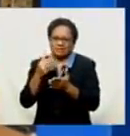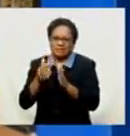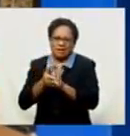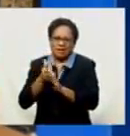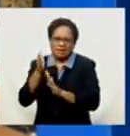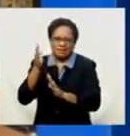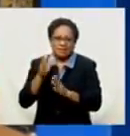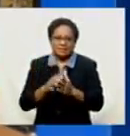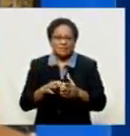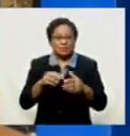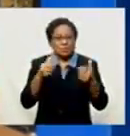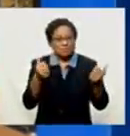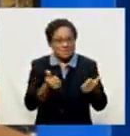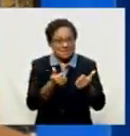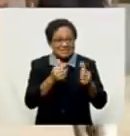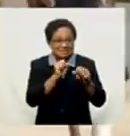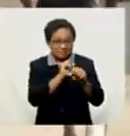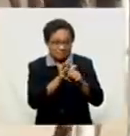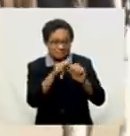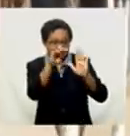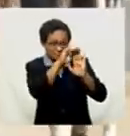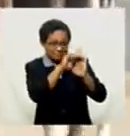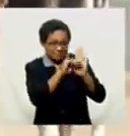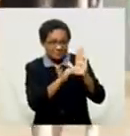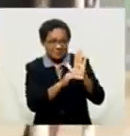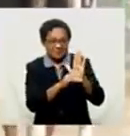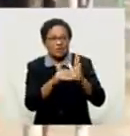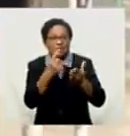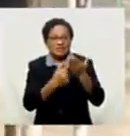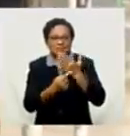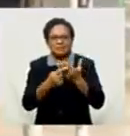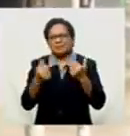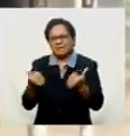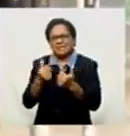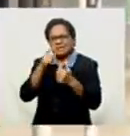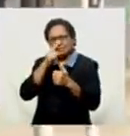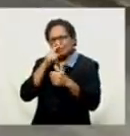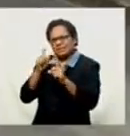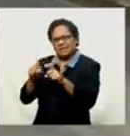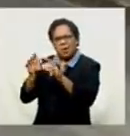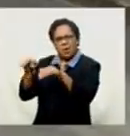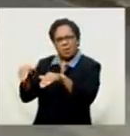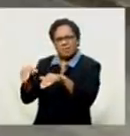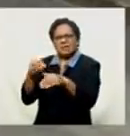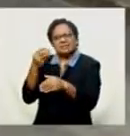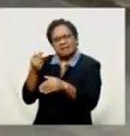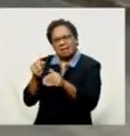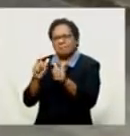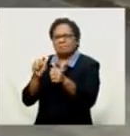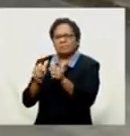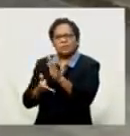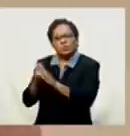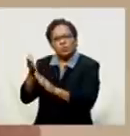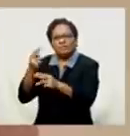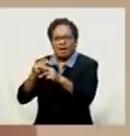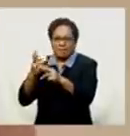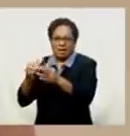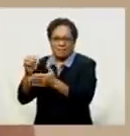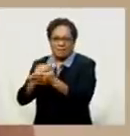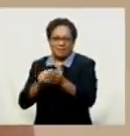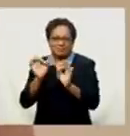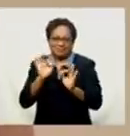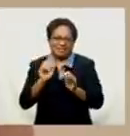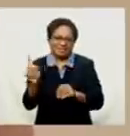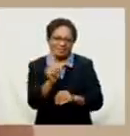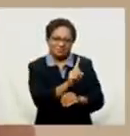has forced a lot of people to stay home, and many are opting to buy food directly from farmers rather than coming into town. They'll try